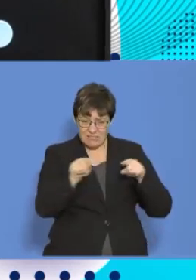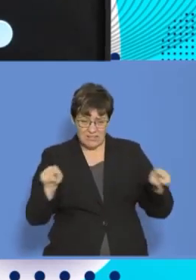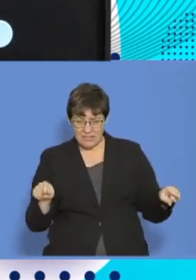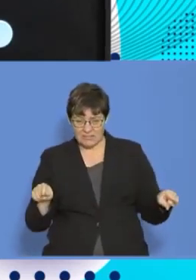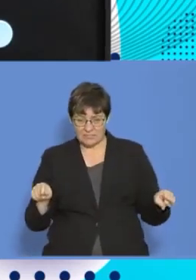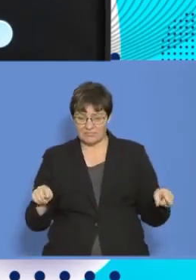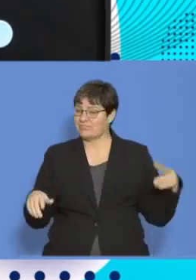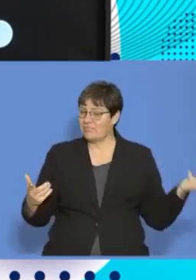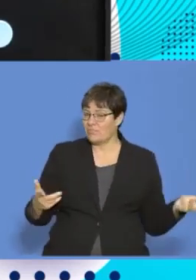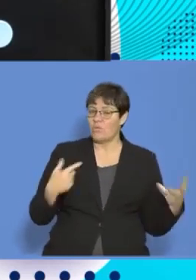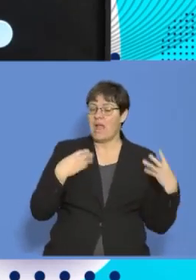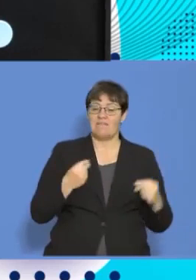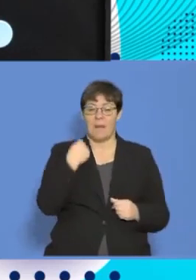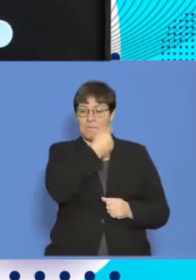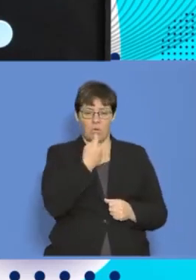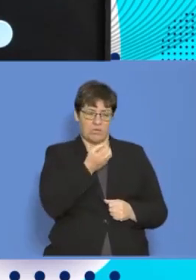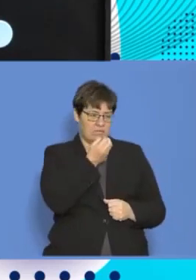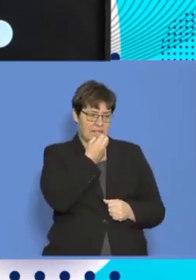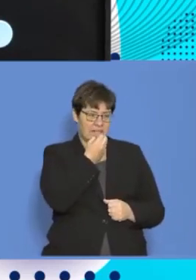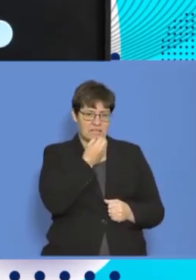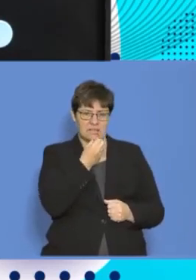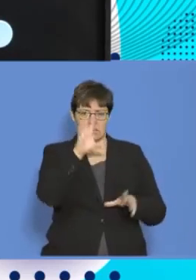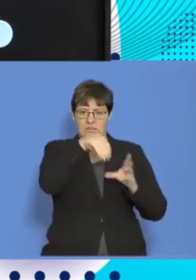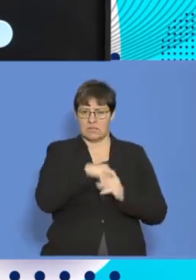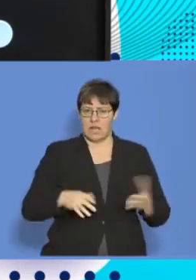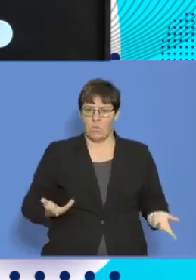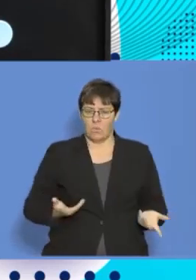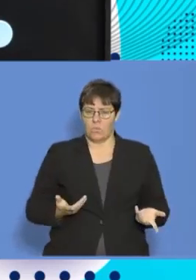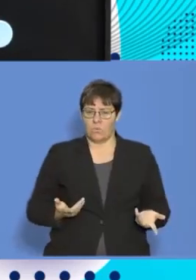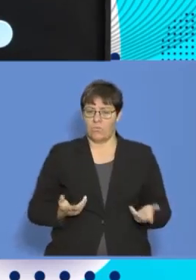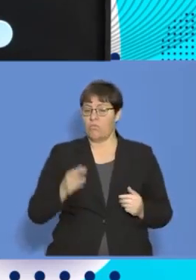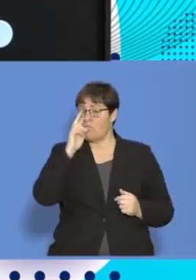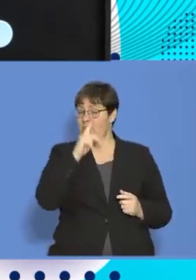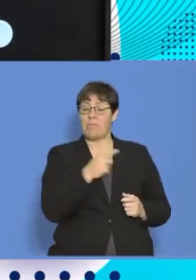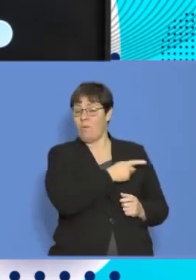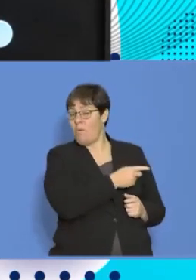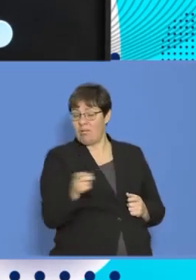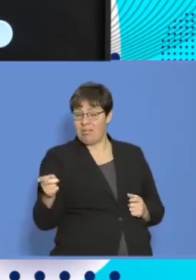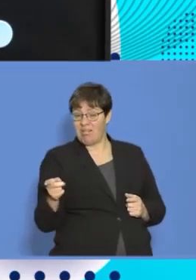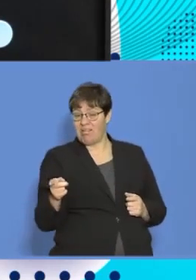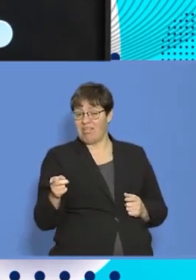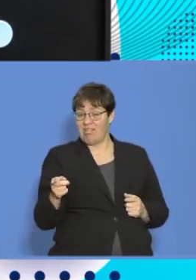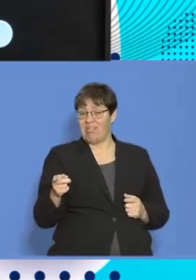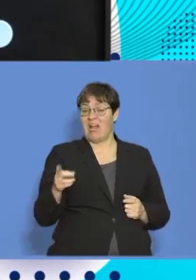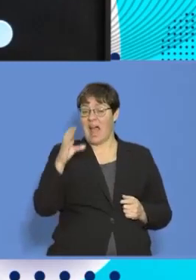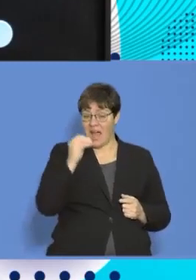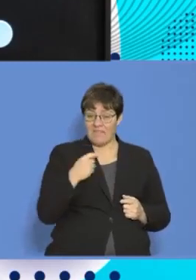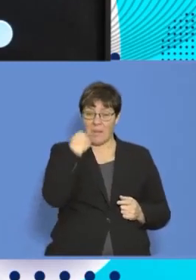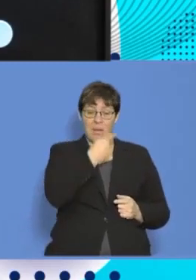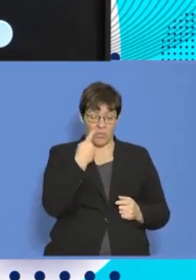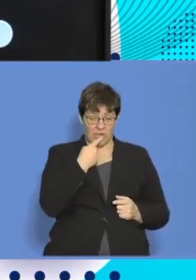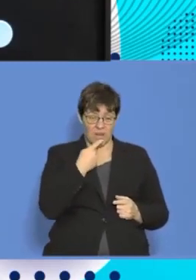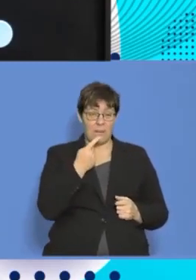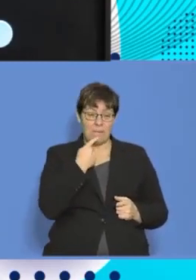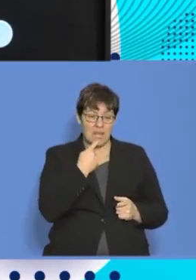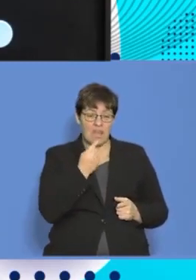Well, if you don't have a mouth, how do you consume food? Well, let's remember that not every organism has a mouth through